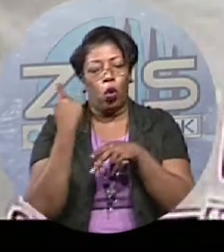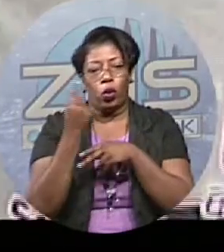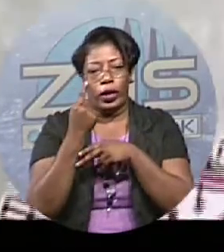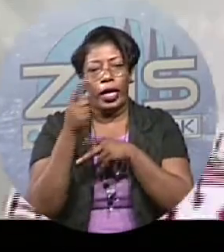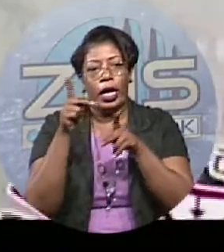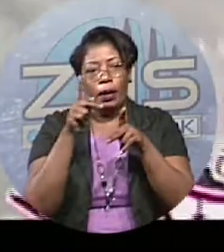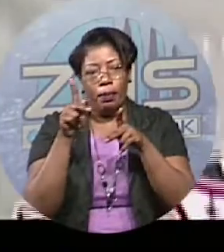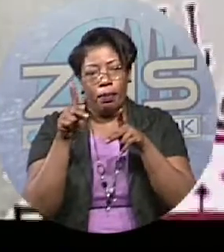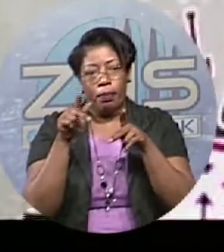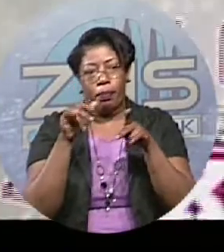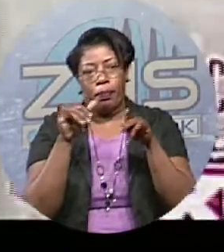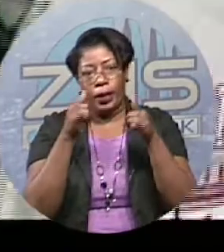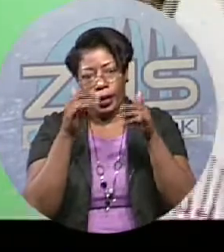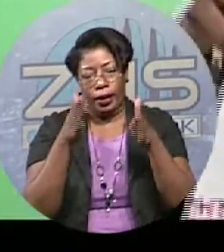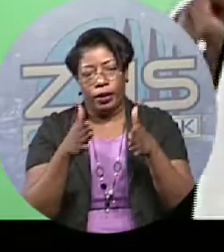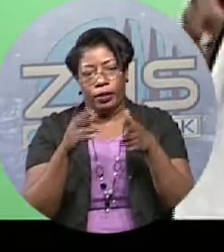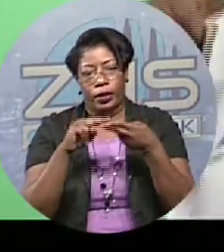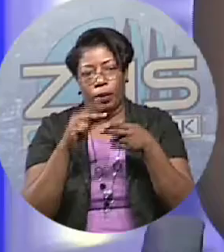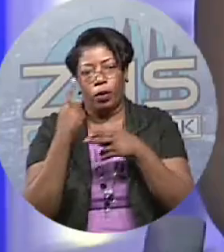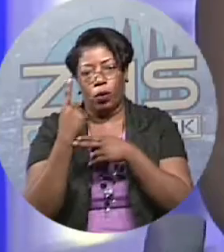call him #1 person in this conference.